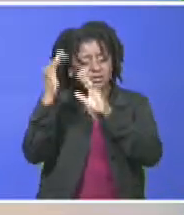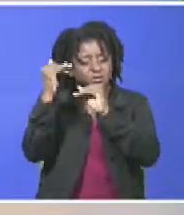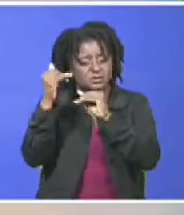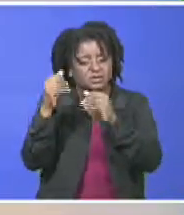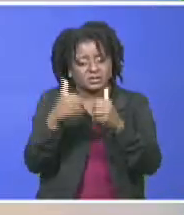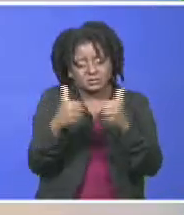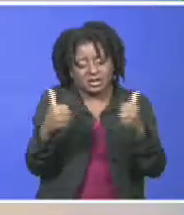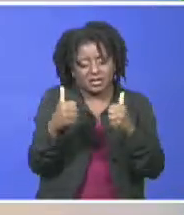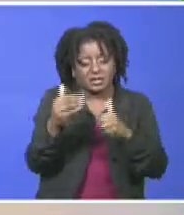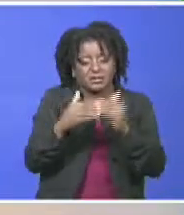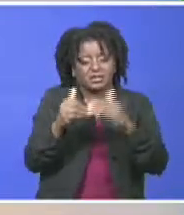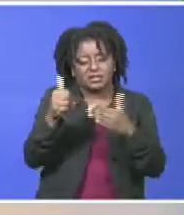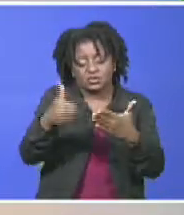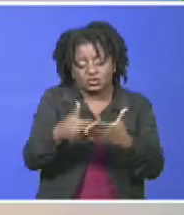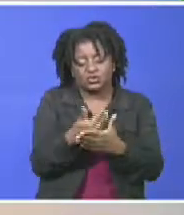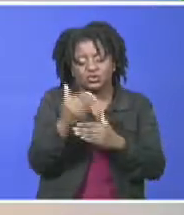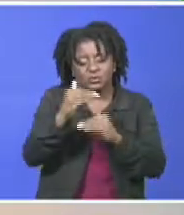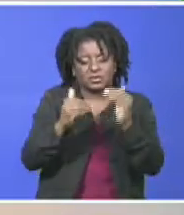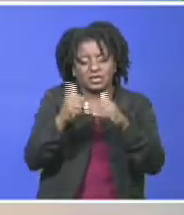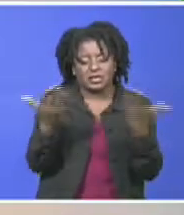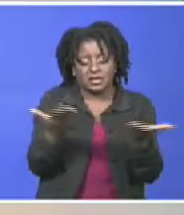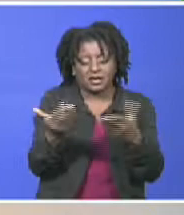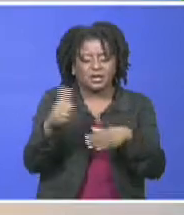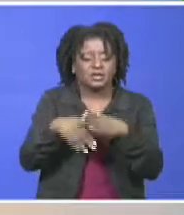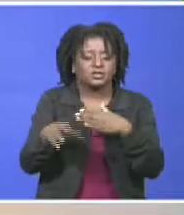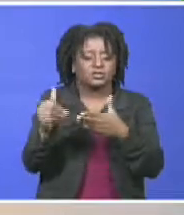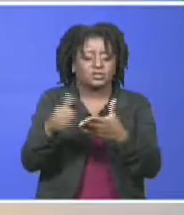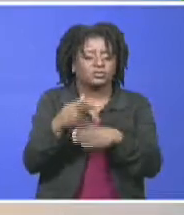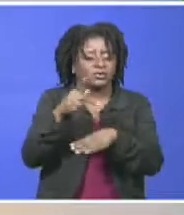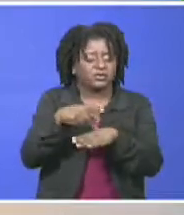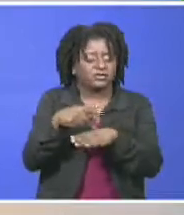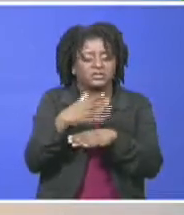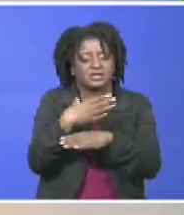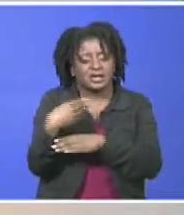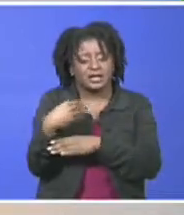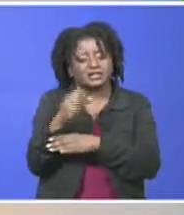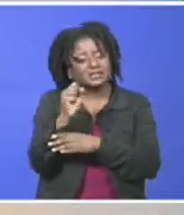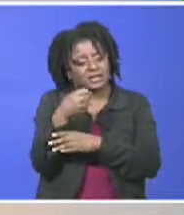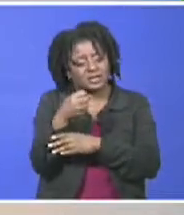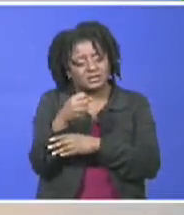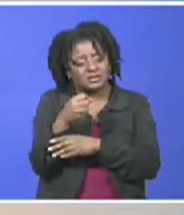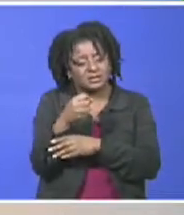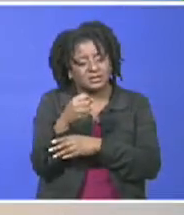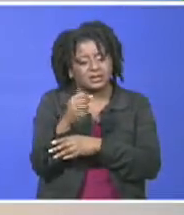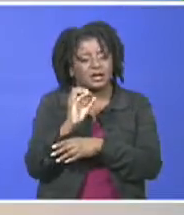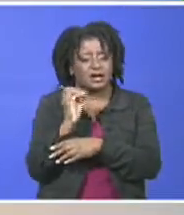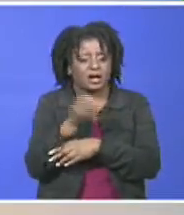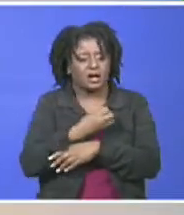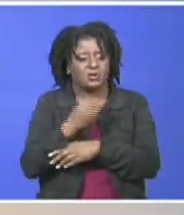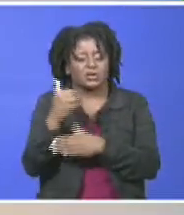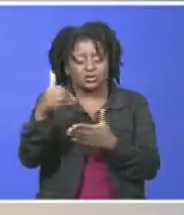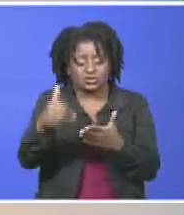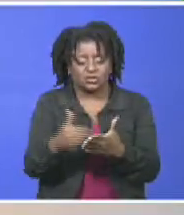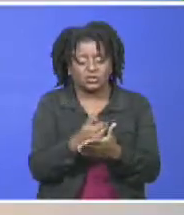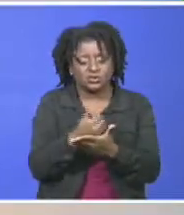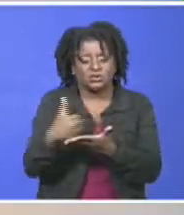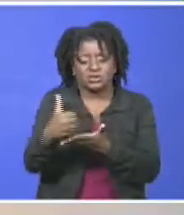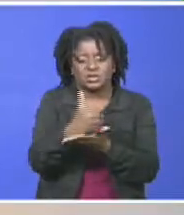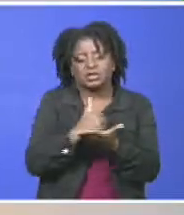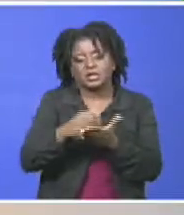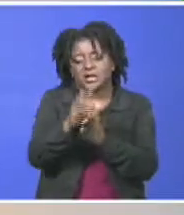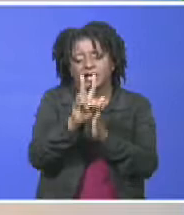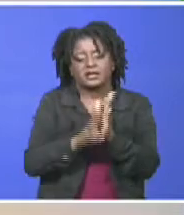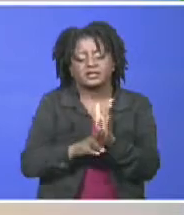new building here in New Providence. So, and oh yes, our new collective bargaining agreement.